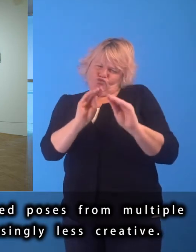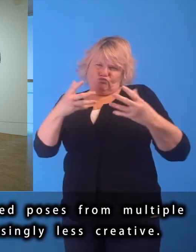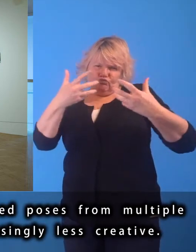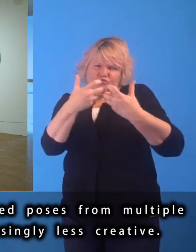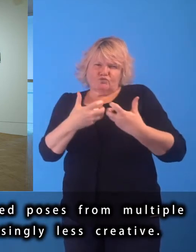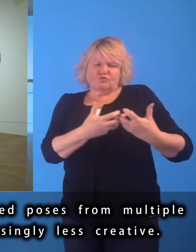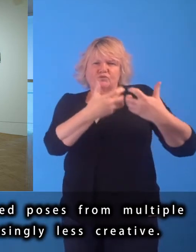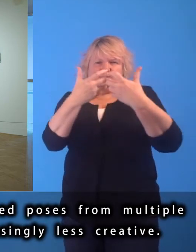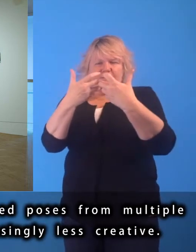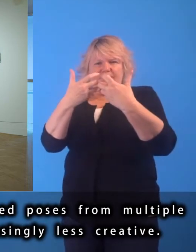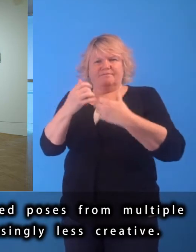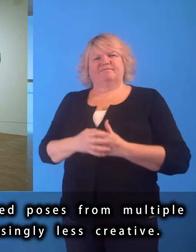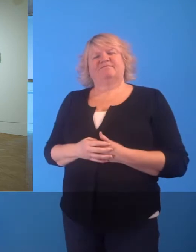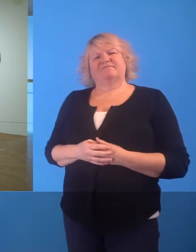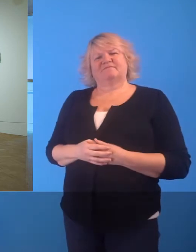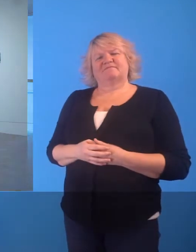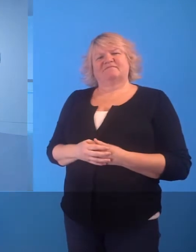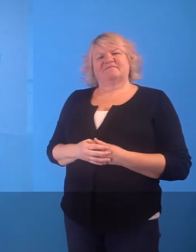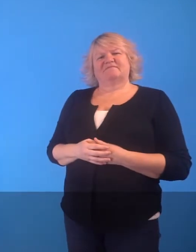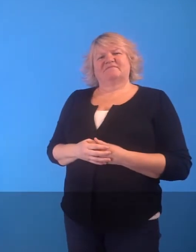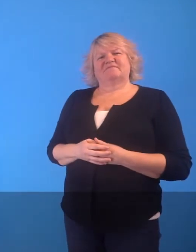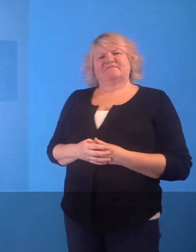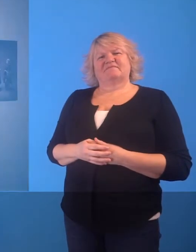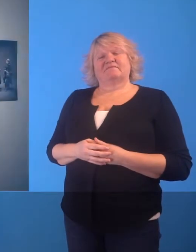less creative.